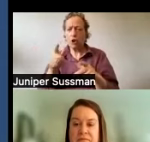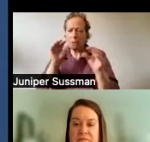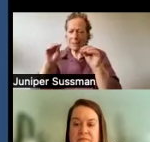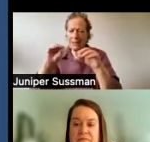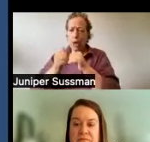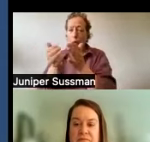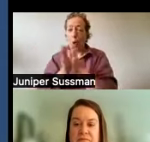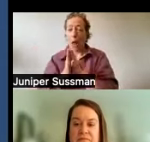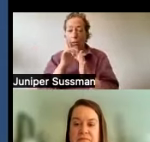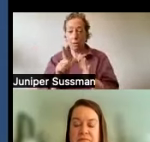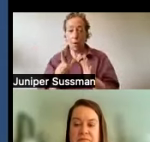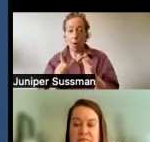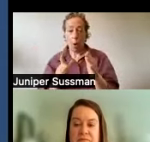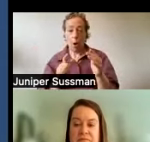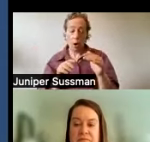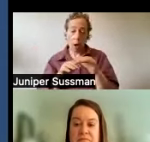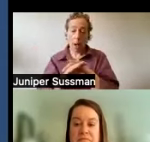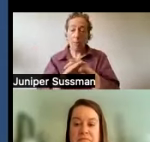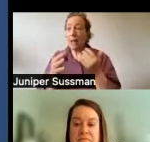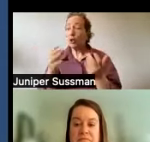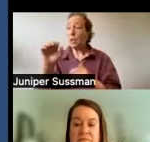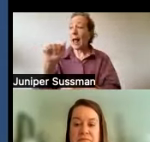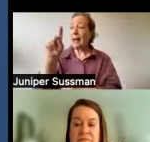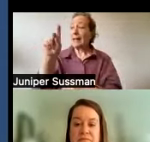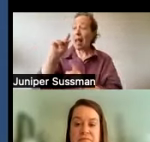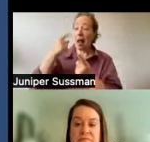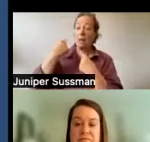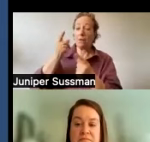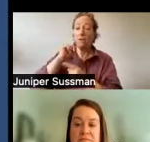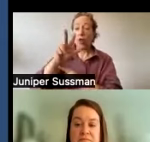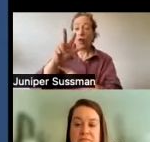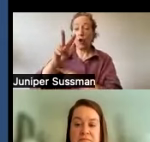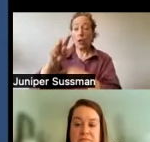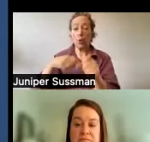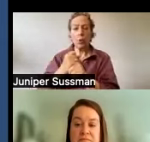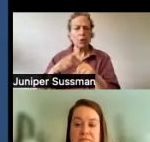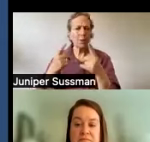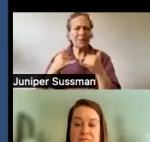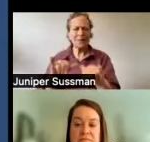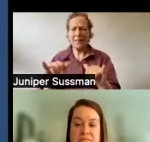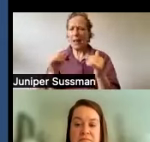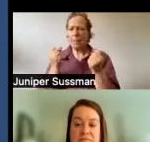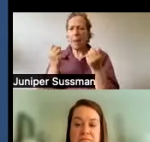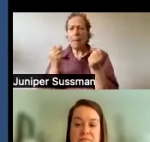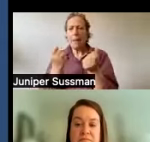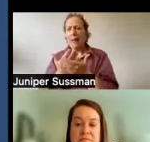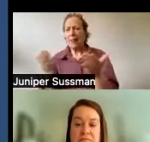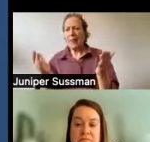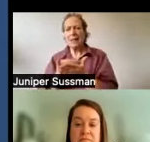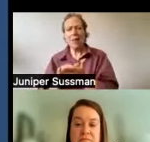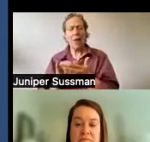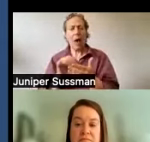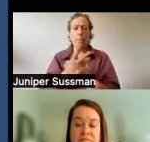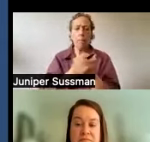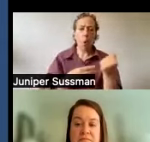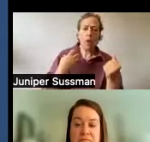has been in effect for 32 years, there's so much that I think both employees and employers don't know about the